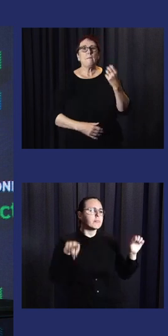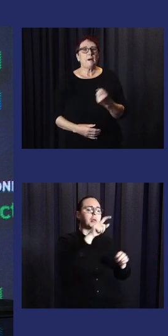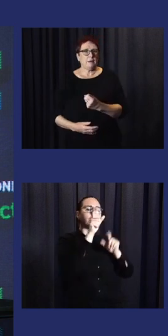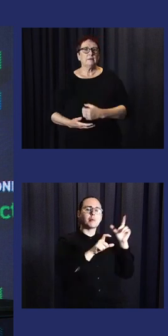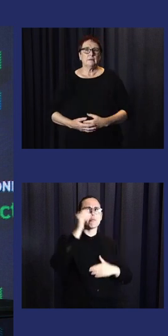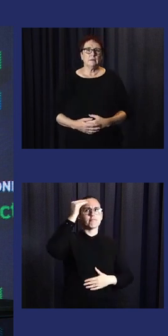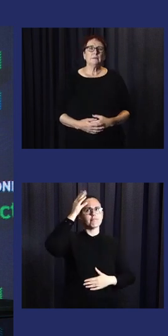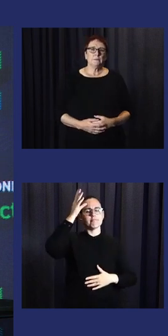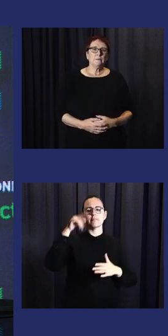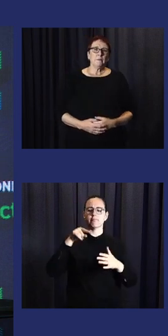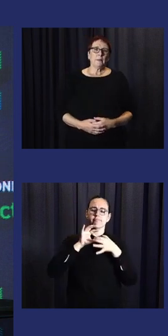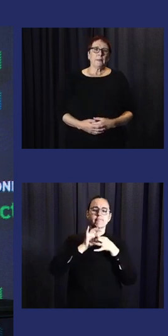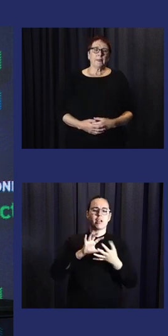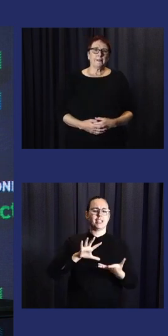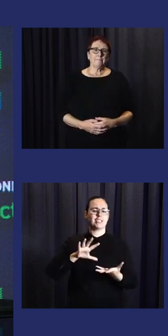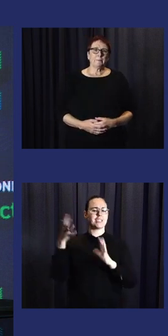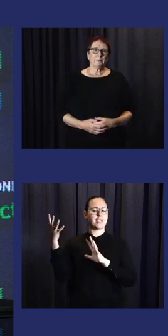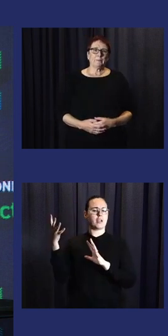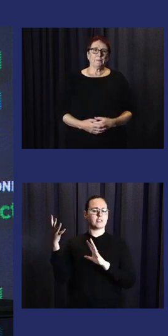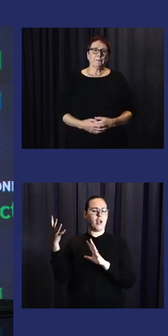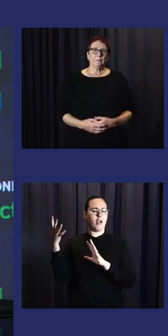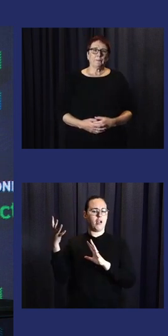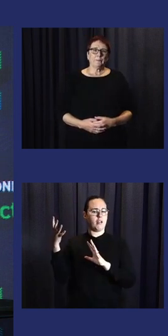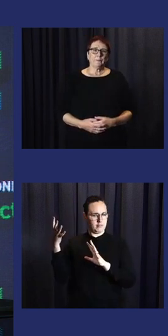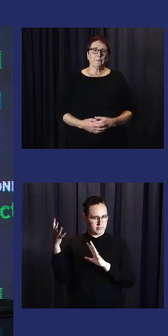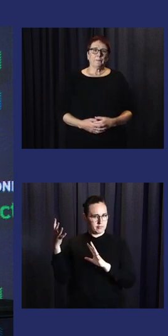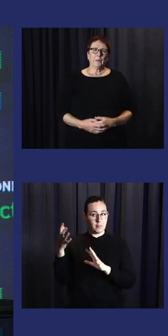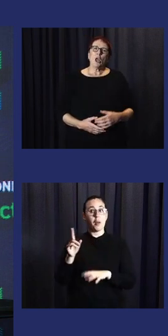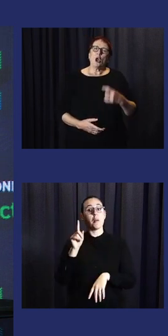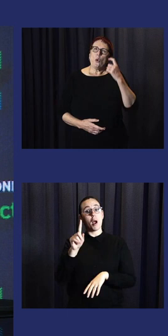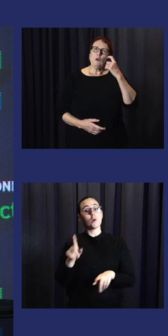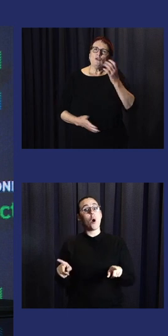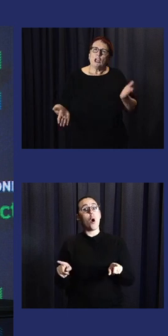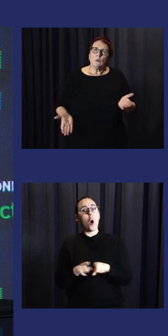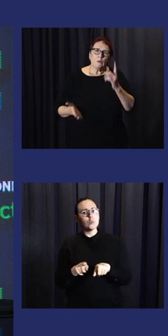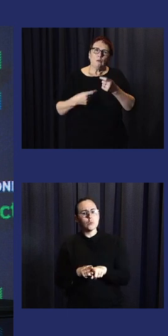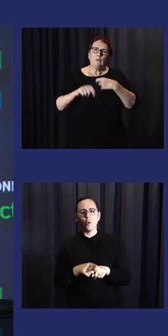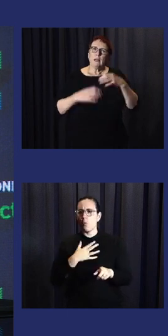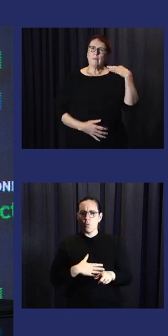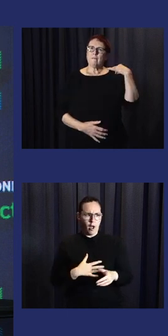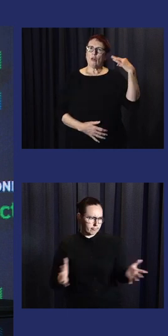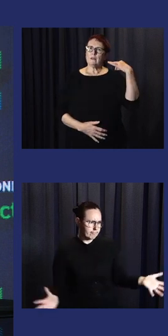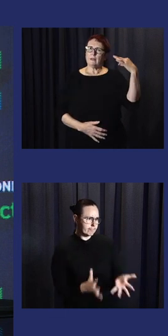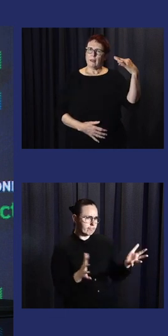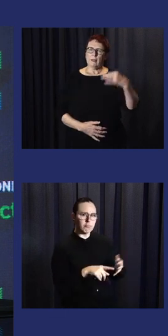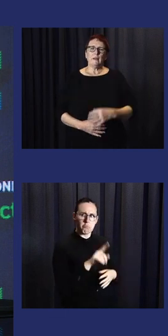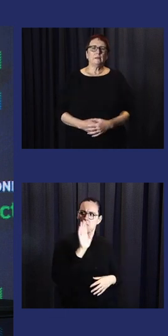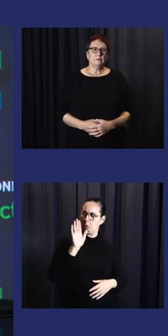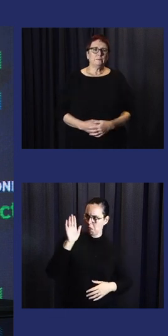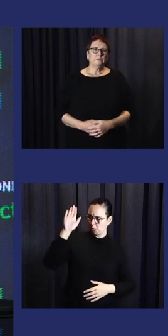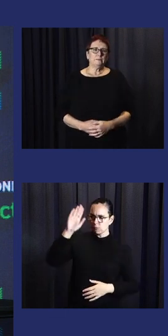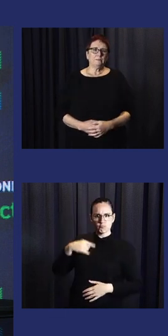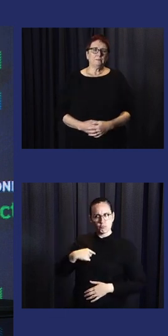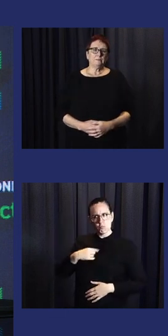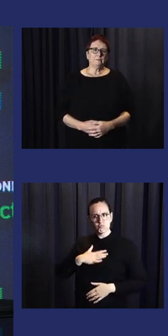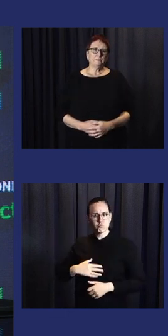continuously strengthen and building the spirit of volunteerism. PMI has allocated significant resources for